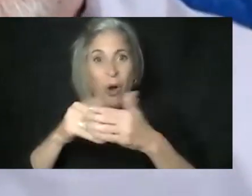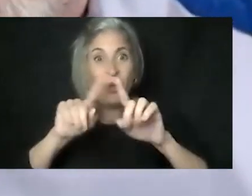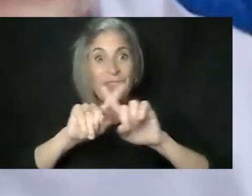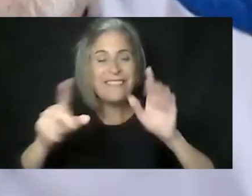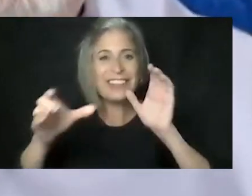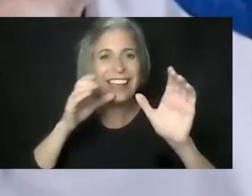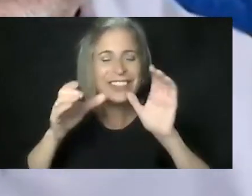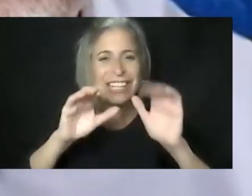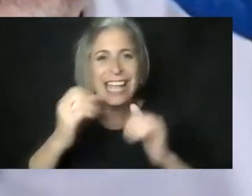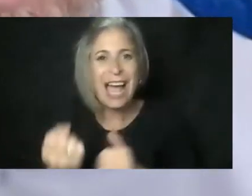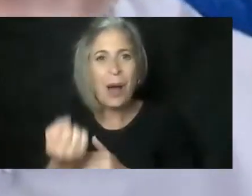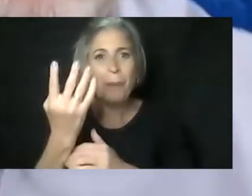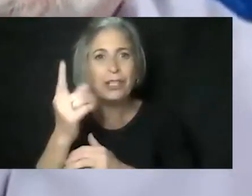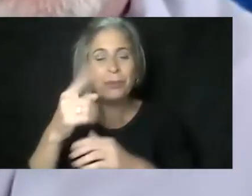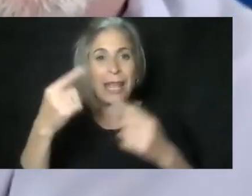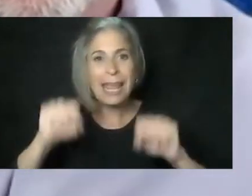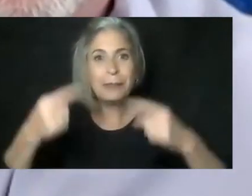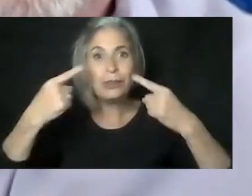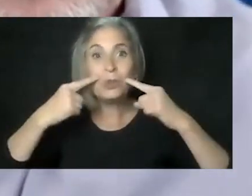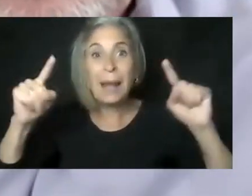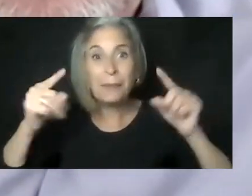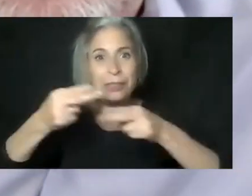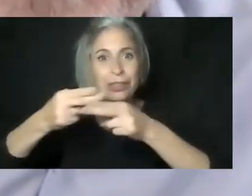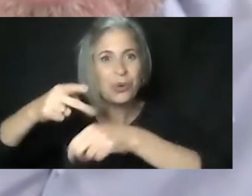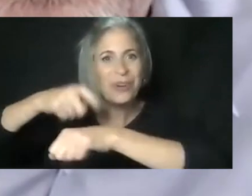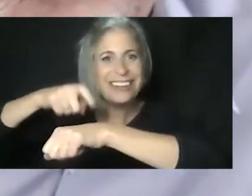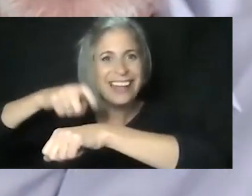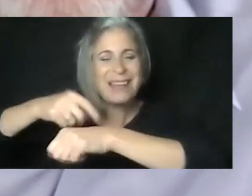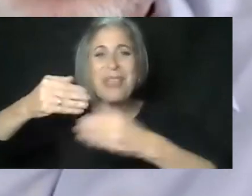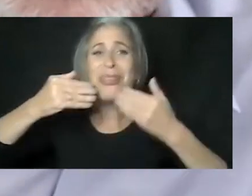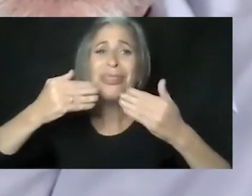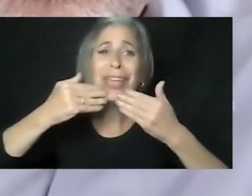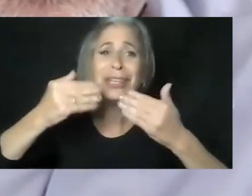conversation of how much you've been able to accomplish in this short time. So thank you guys so much.